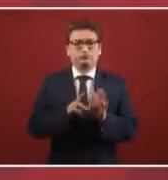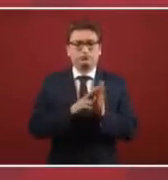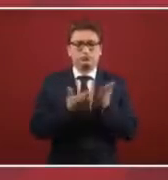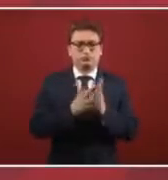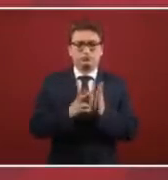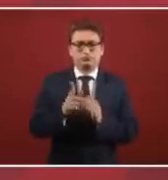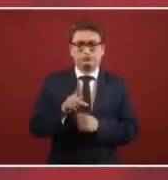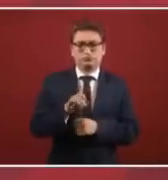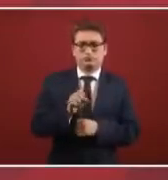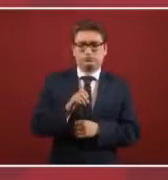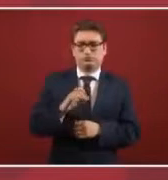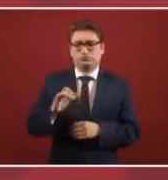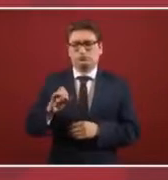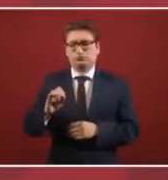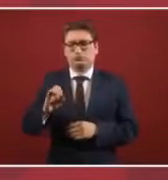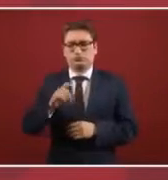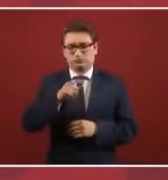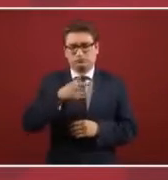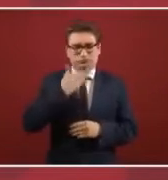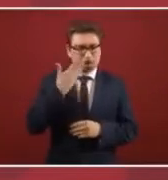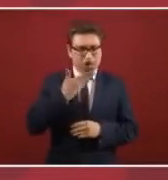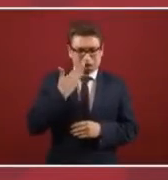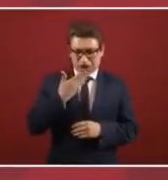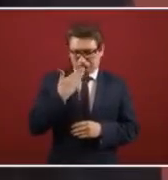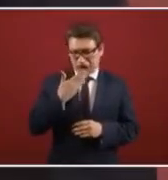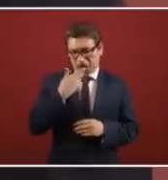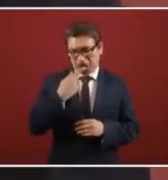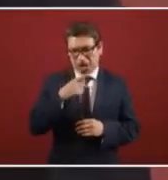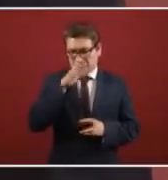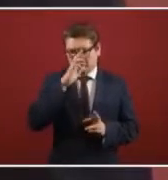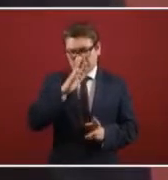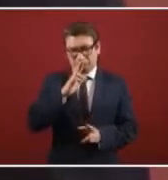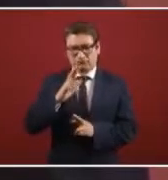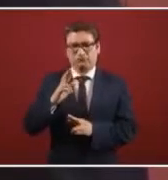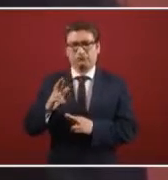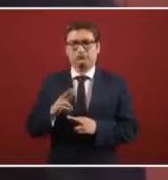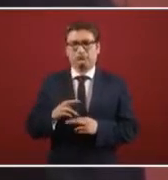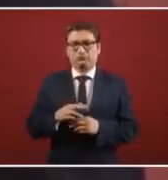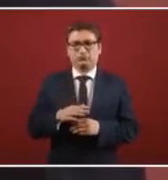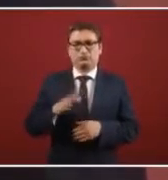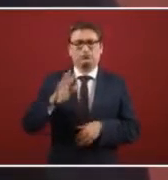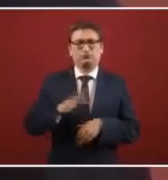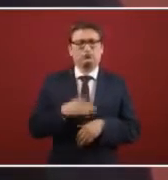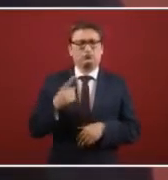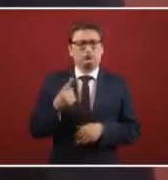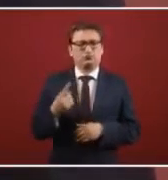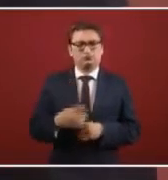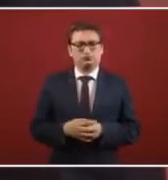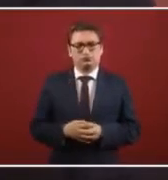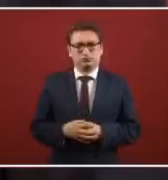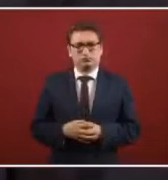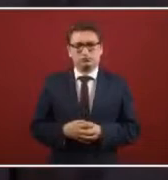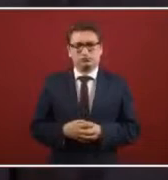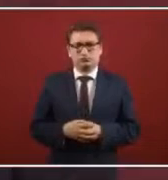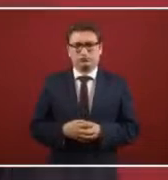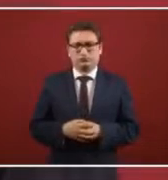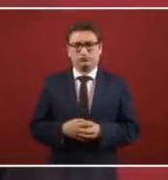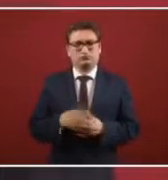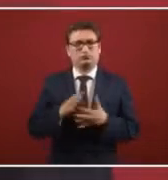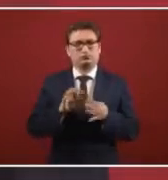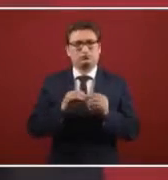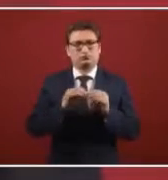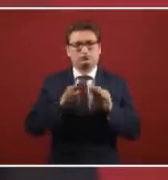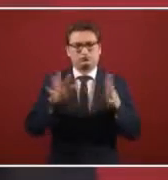a declaration to the conservadora. conservative magazine, ¿Por qué conservadora? Progresa. Why También conservative? para aclarar.